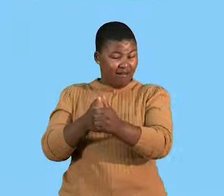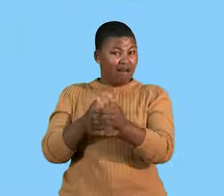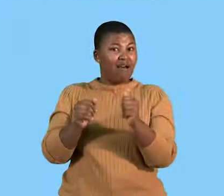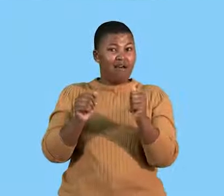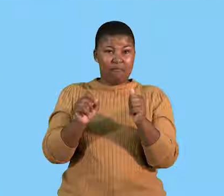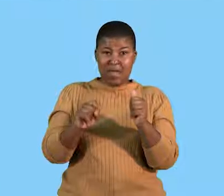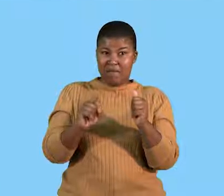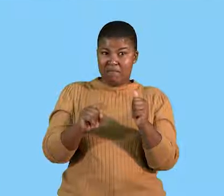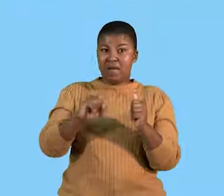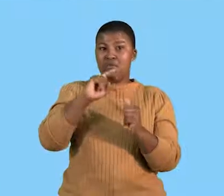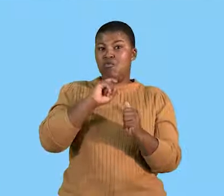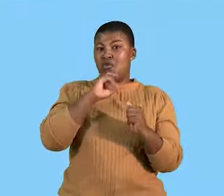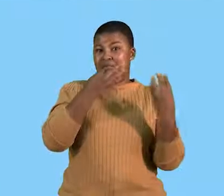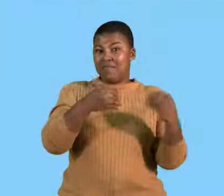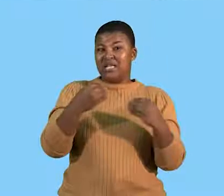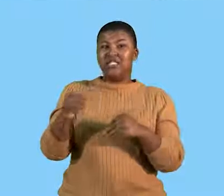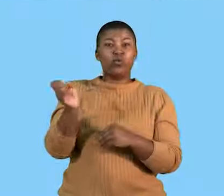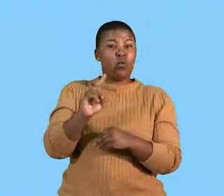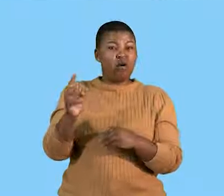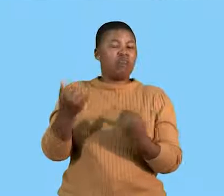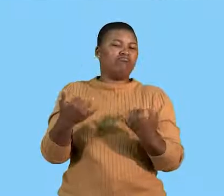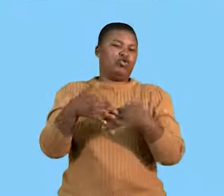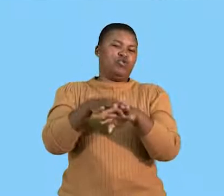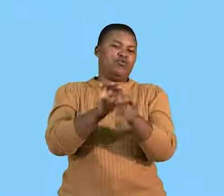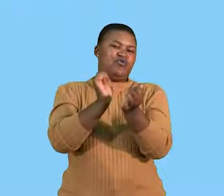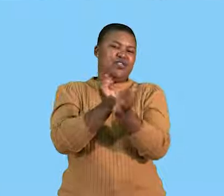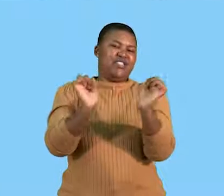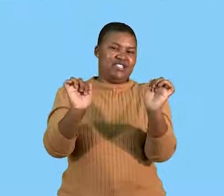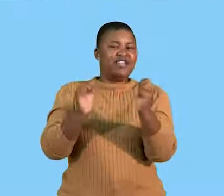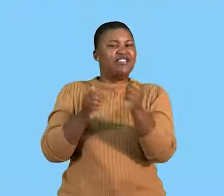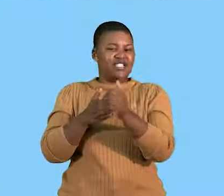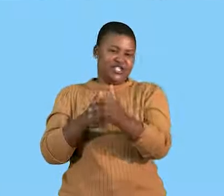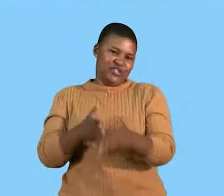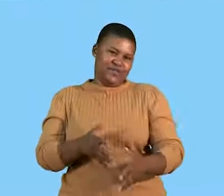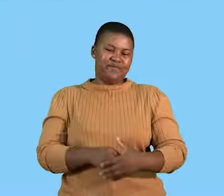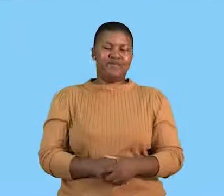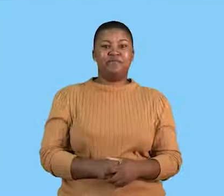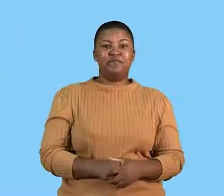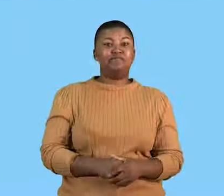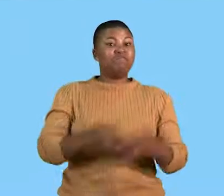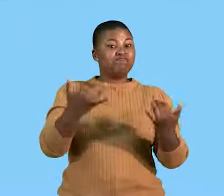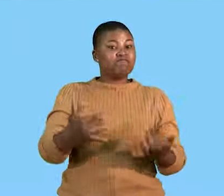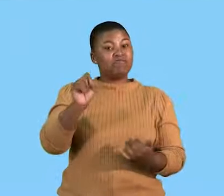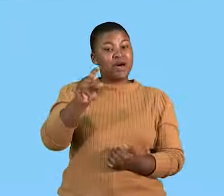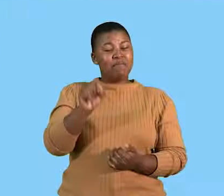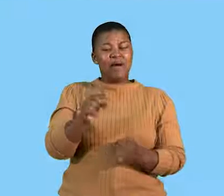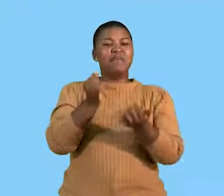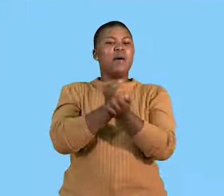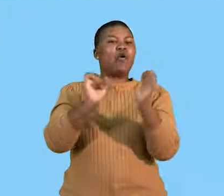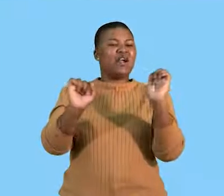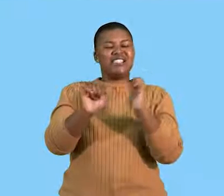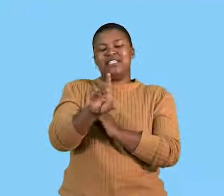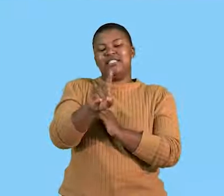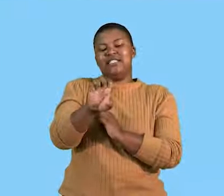style most commonly used in businesses is the democratic leadership style? Now, the democratic